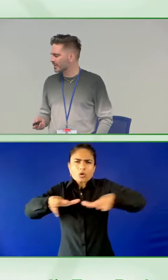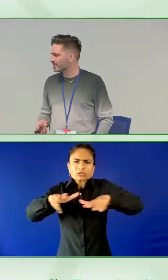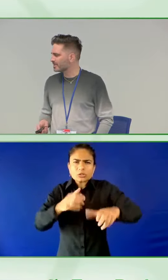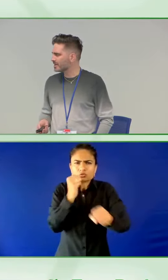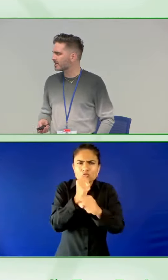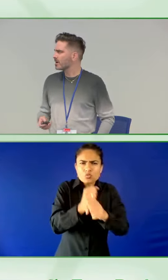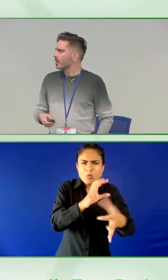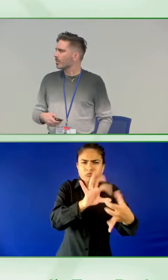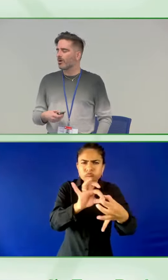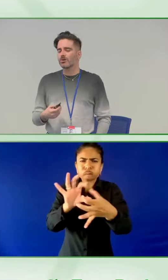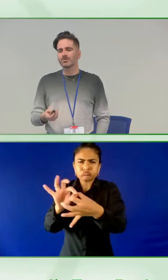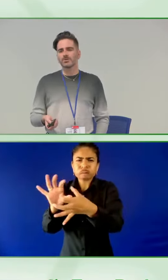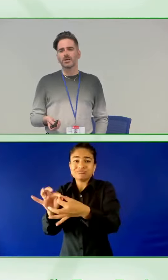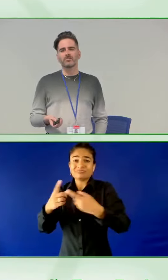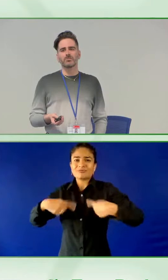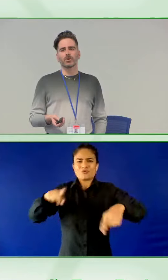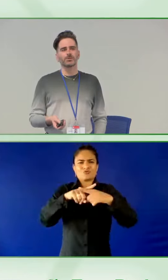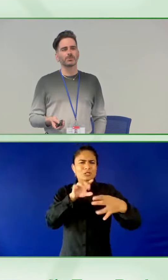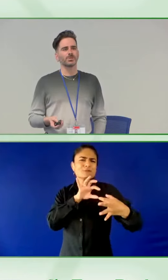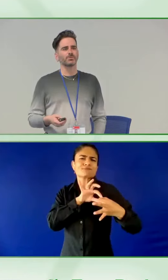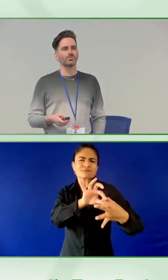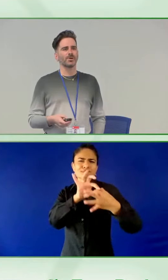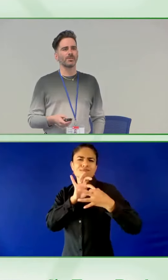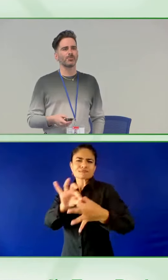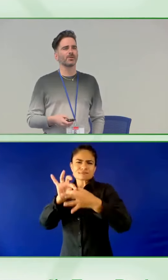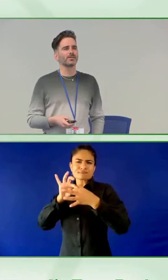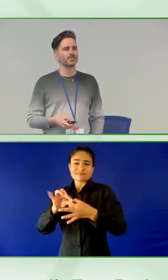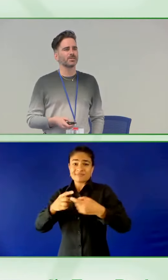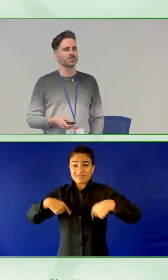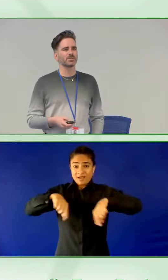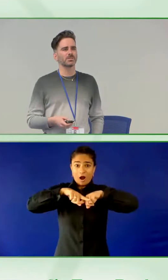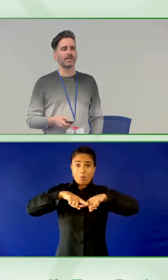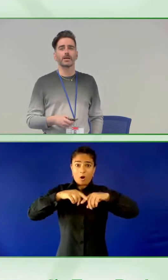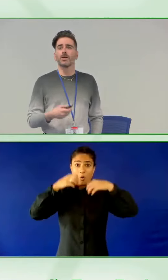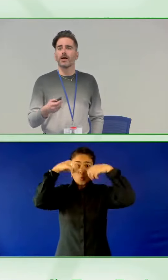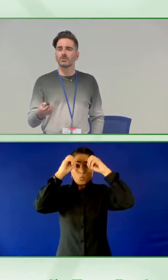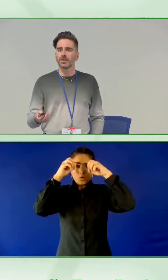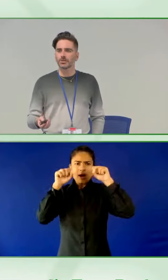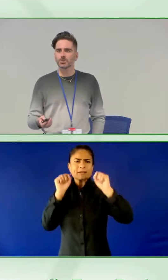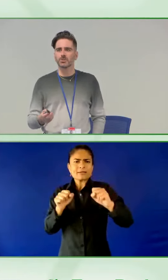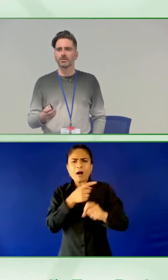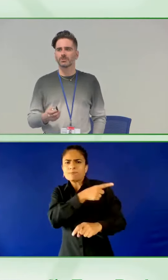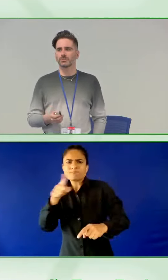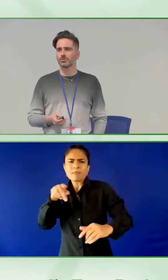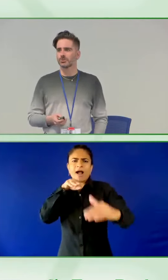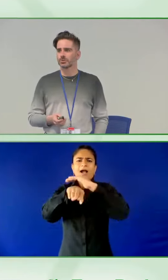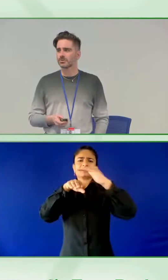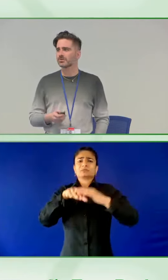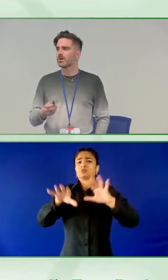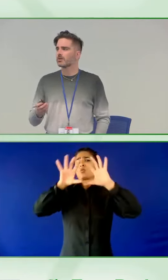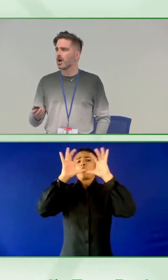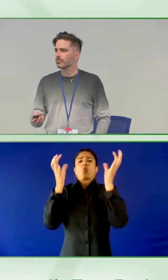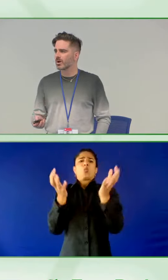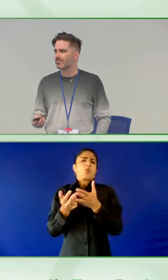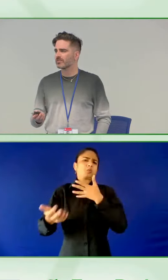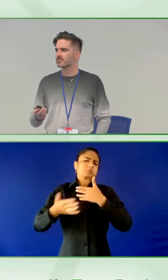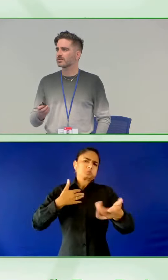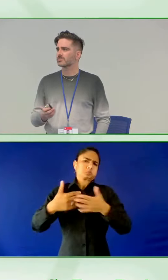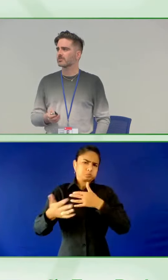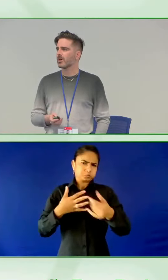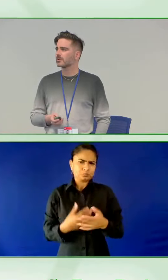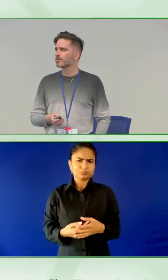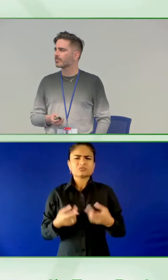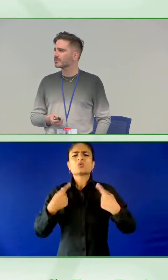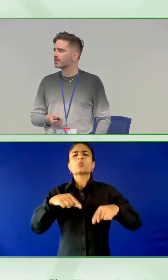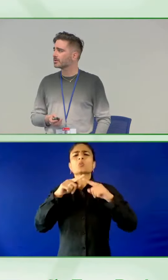and Enable India, we also are driving partnerships with organizations like educational institutions, nonprofits